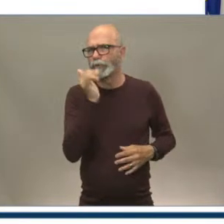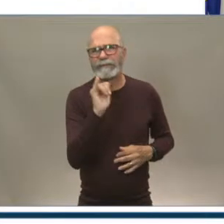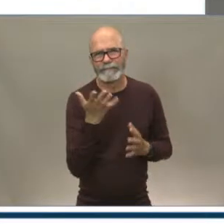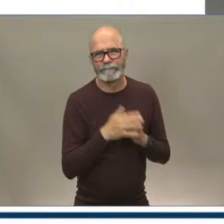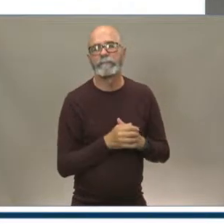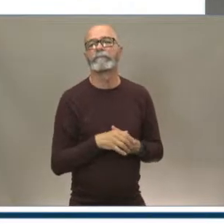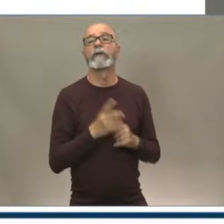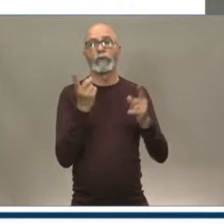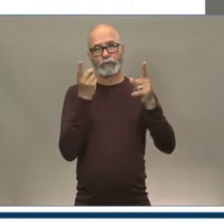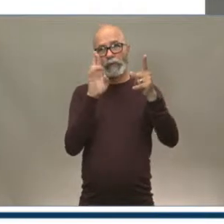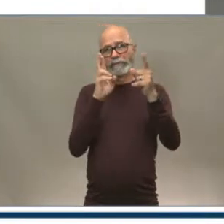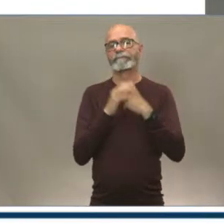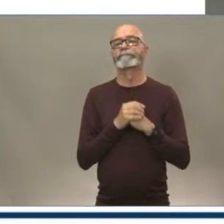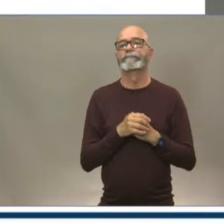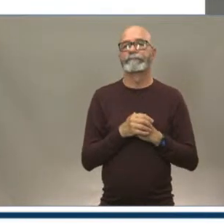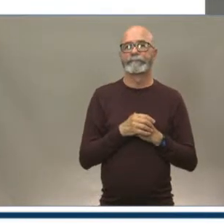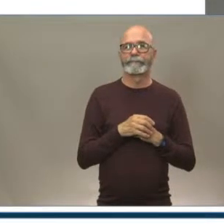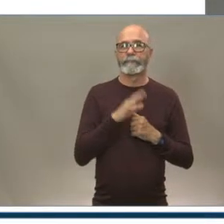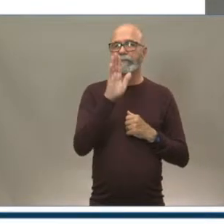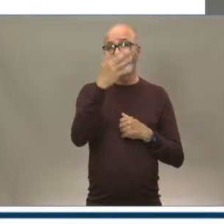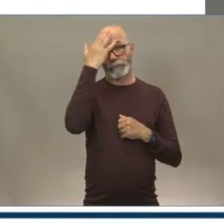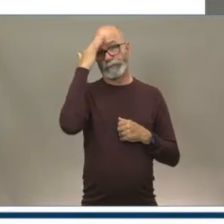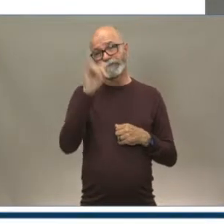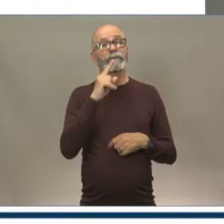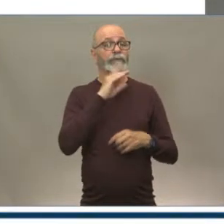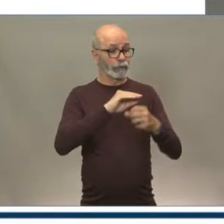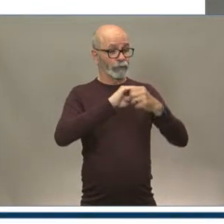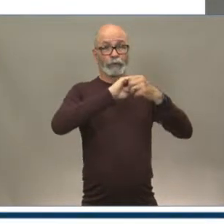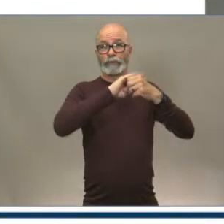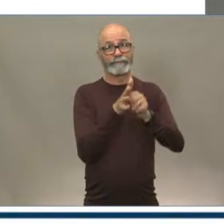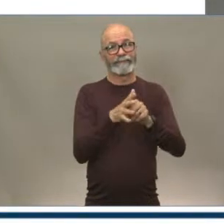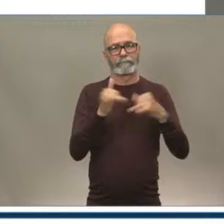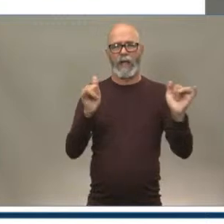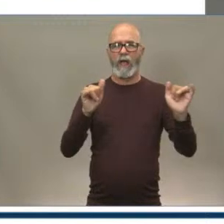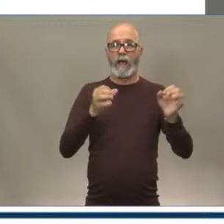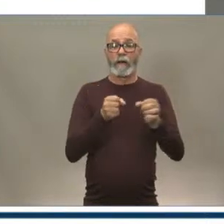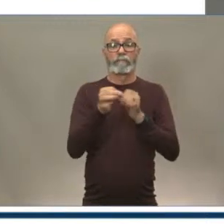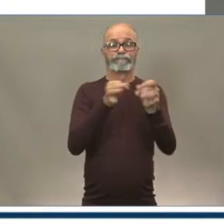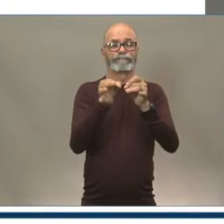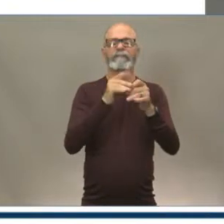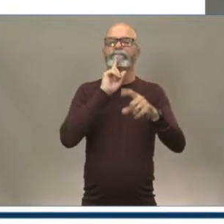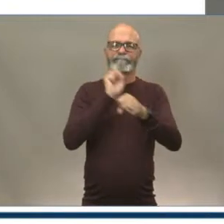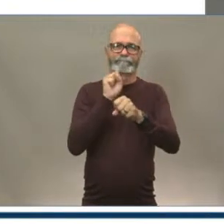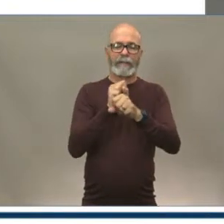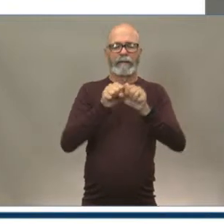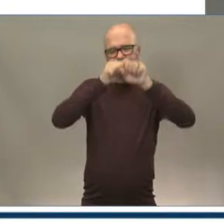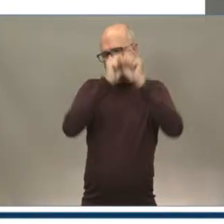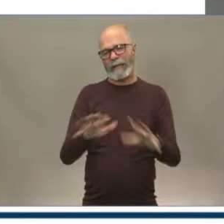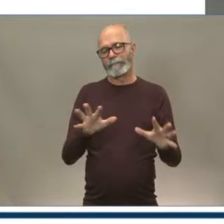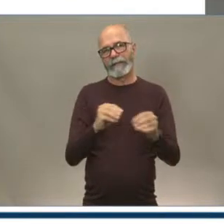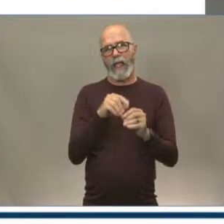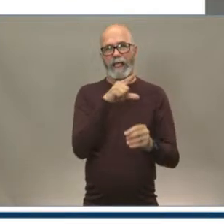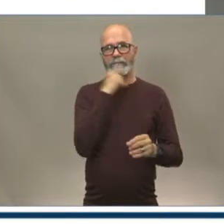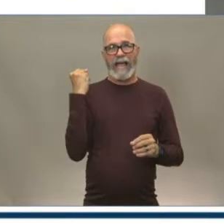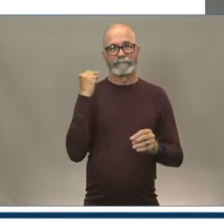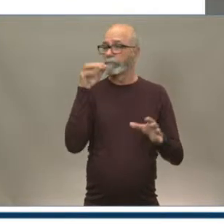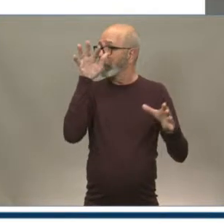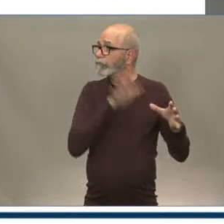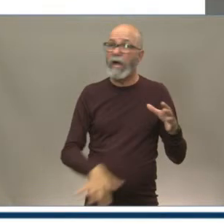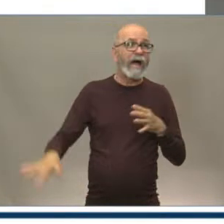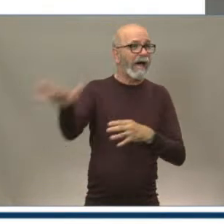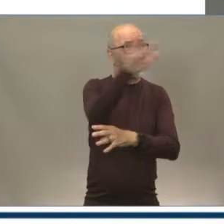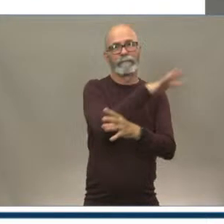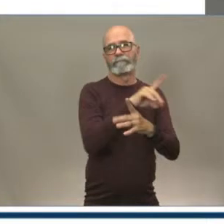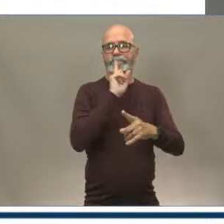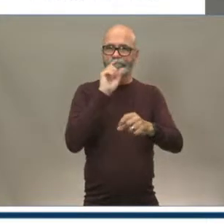have widespread of COVID and the variants in the Halifax area. I don't believe at all, as we clear the backlog, it's not